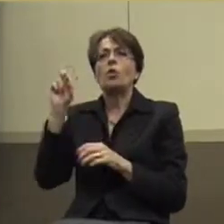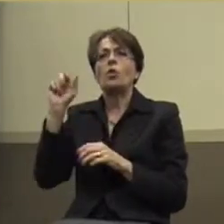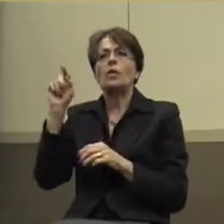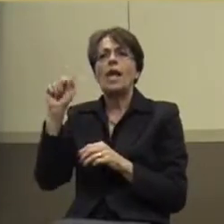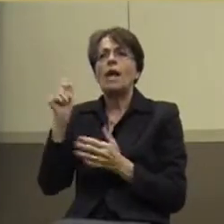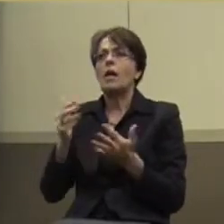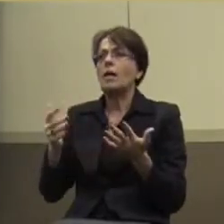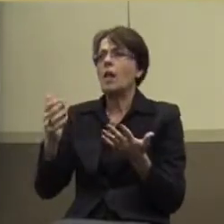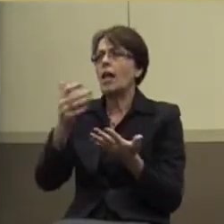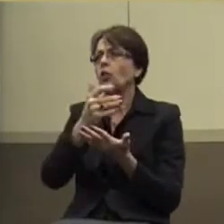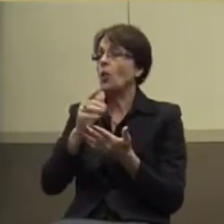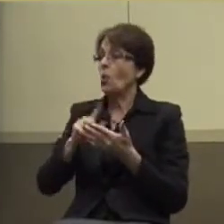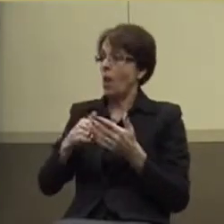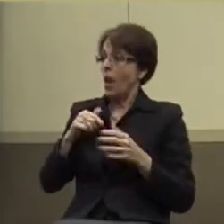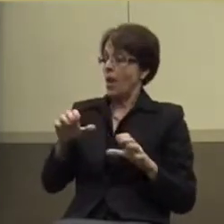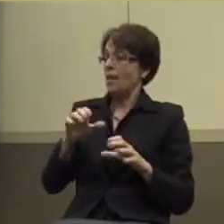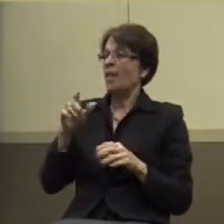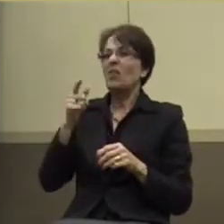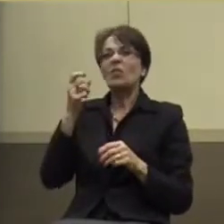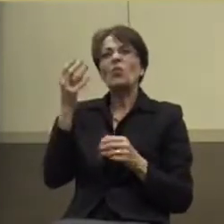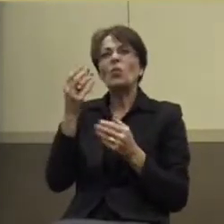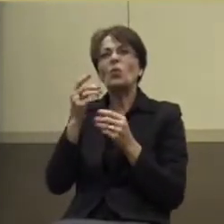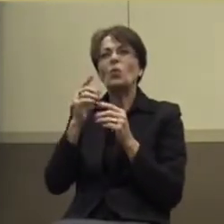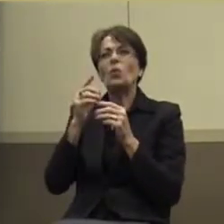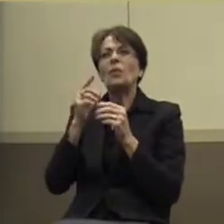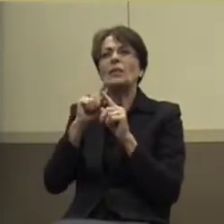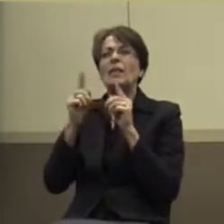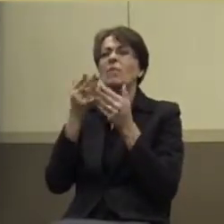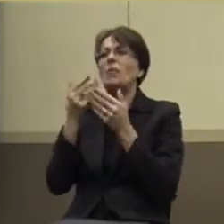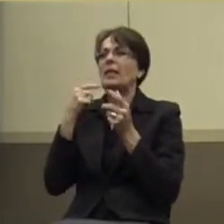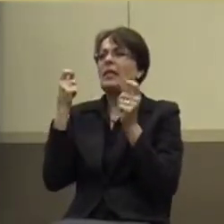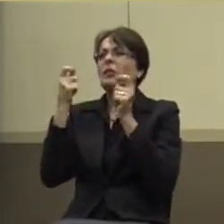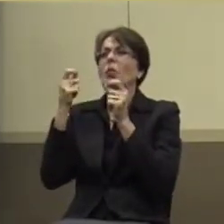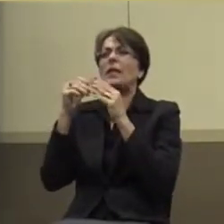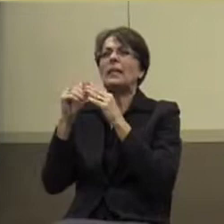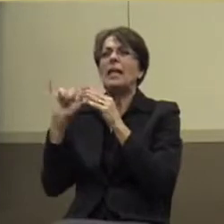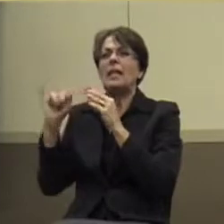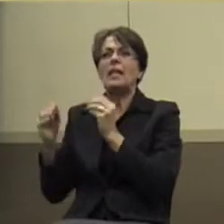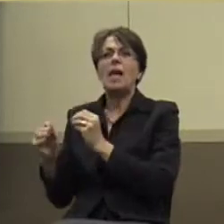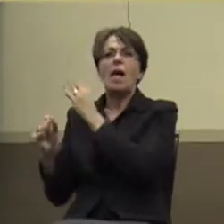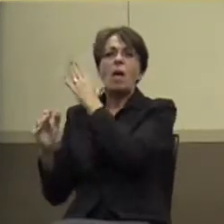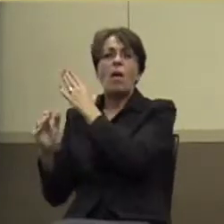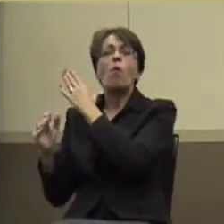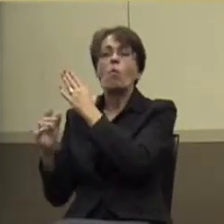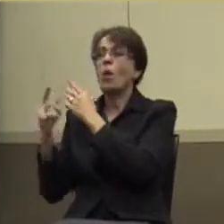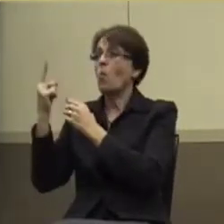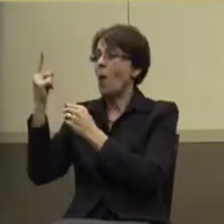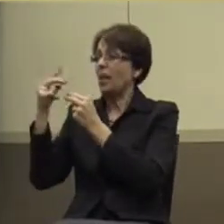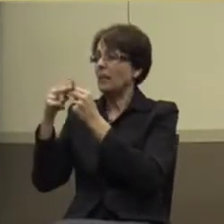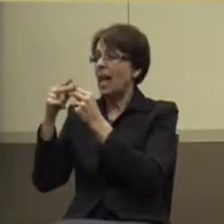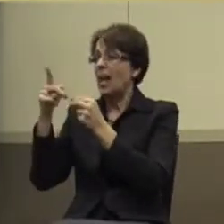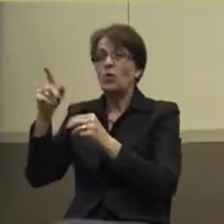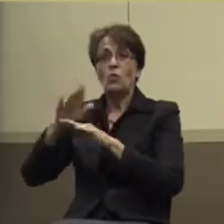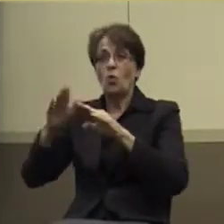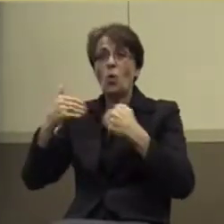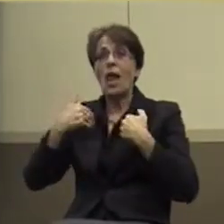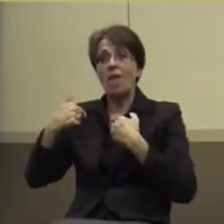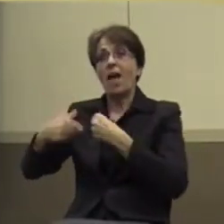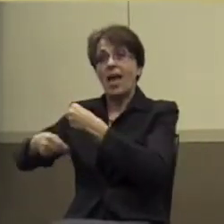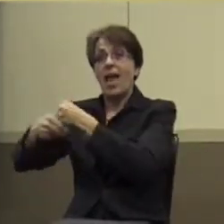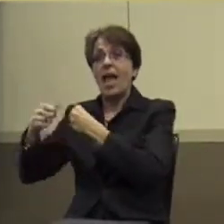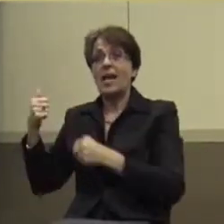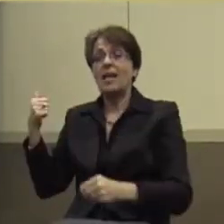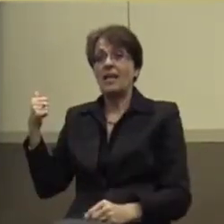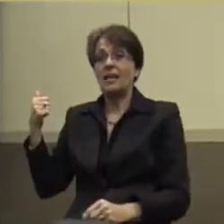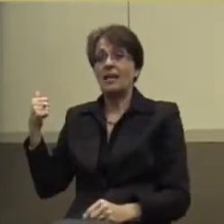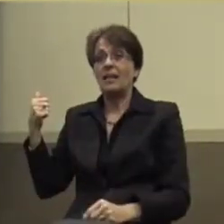were like a few different things I tweaked in the PowerPoint. Like one slide that you don't have that I've added on here is